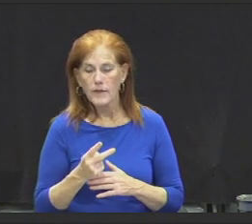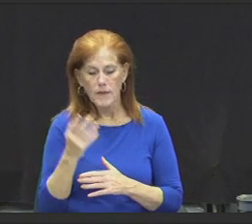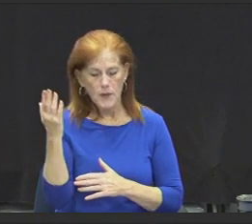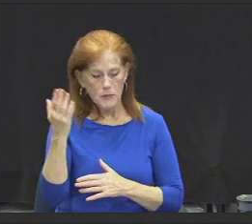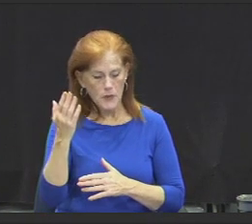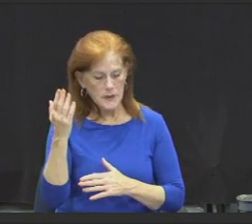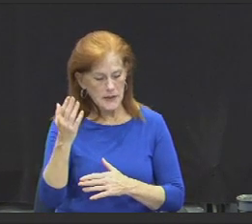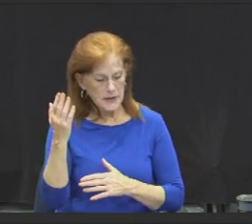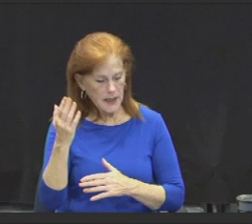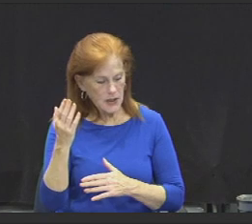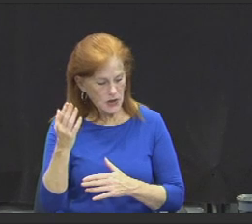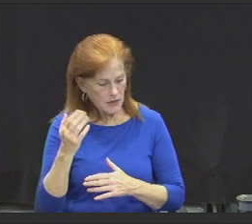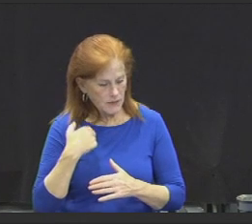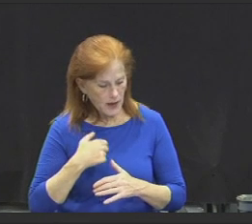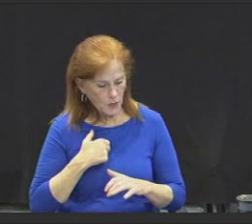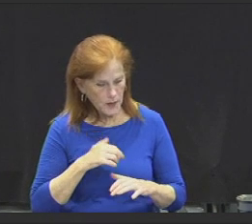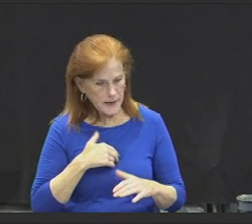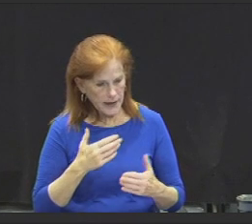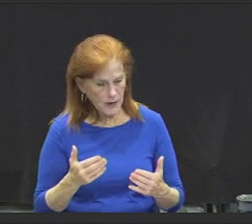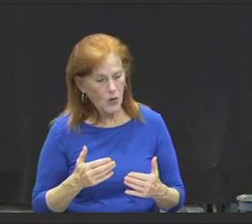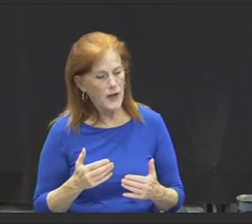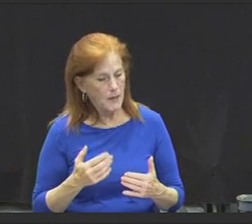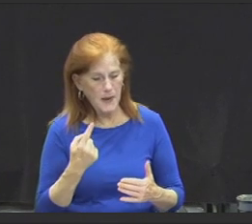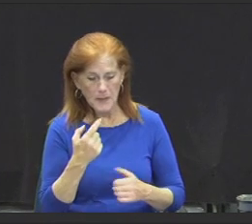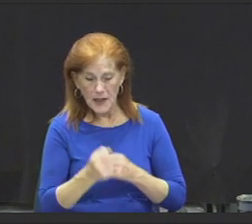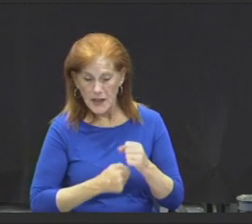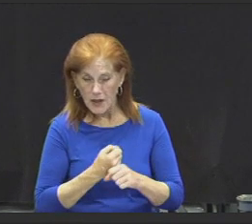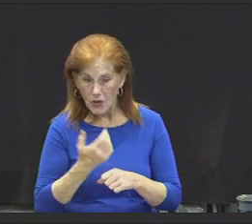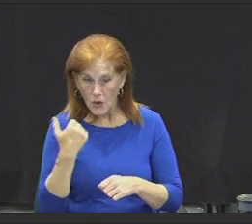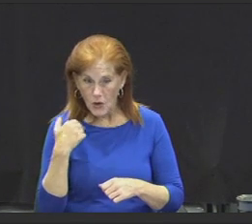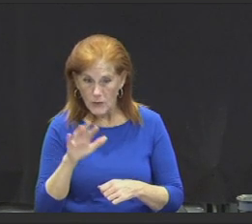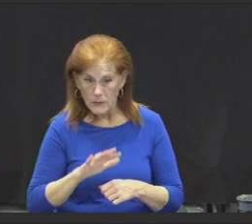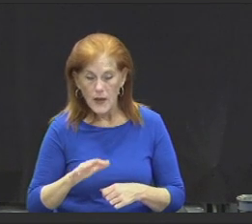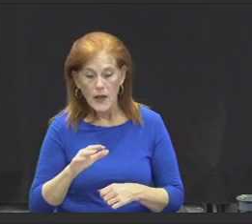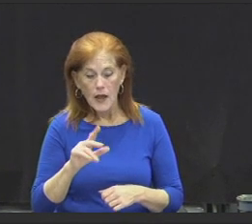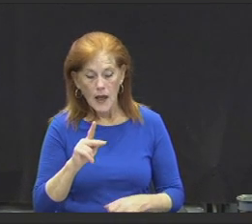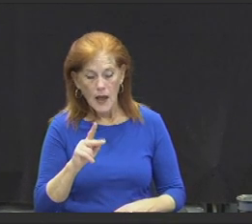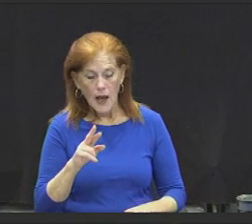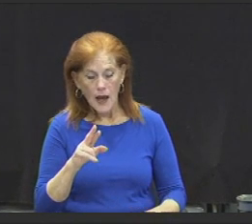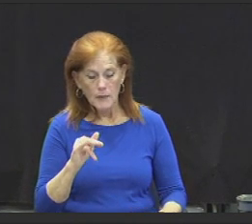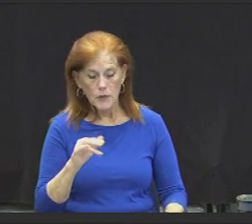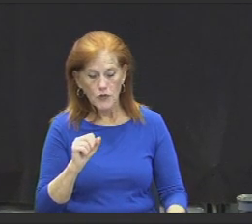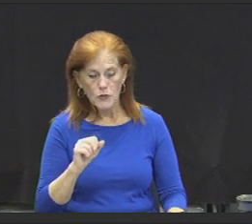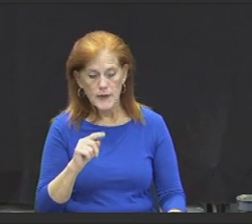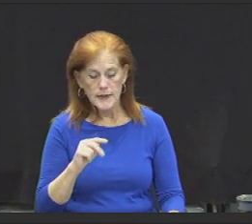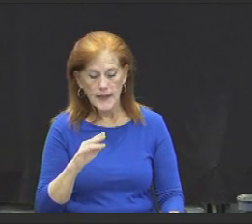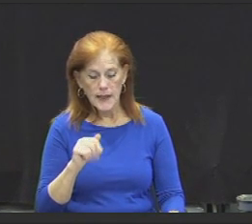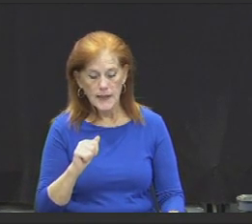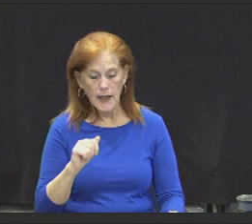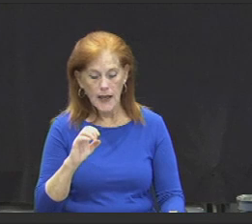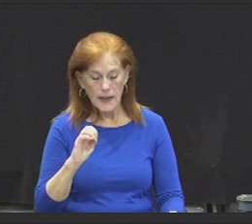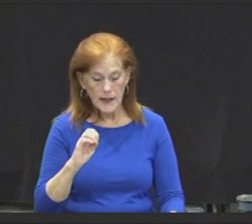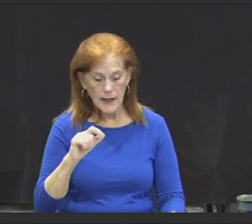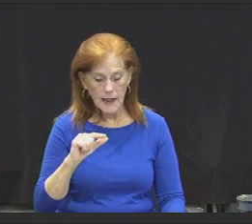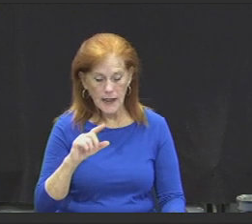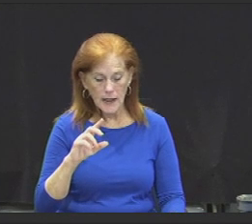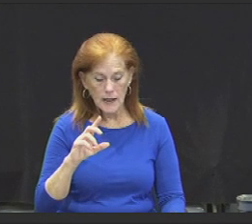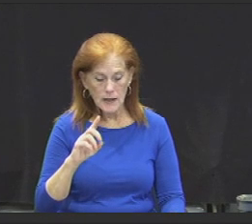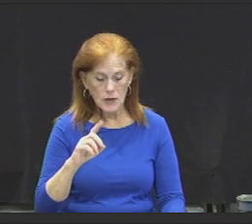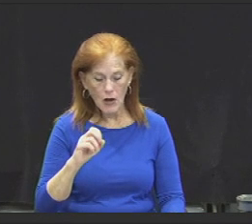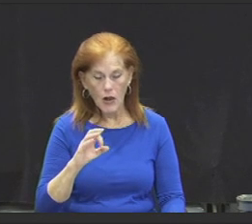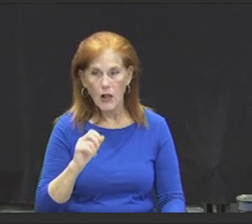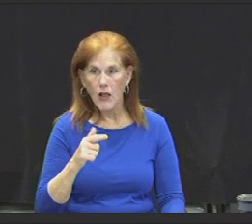I think, yeah, it's been maybe a year or so ago. But Right. As a reminder, I'm Christina Engdahl. I'm the Director of Communications for MECA, which stands